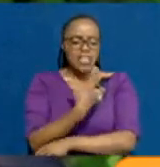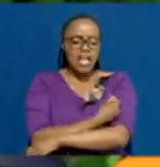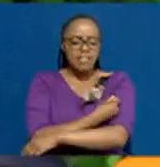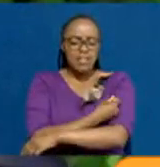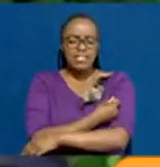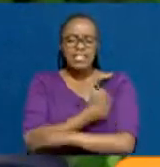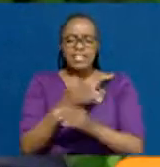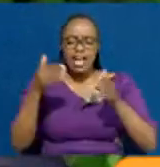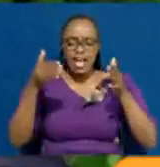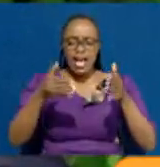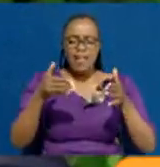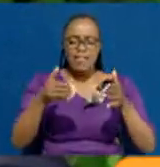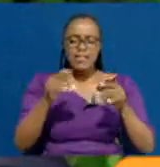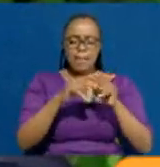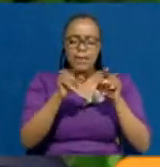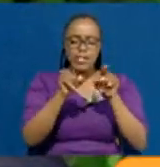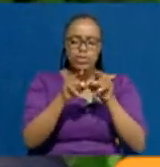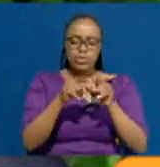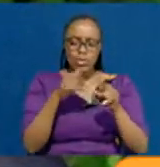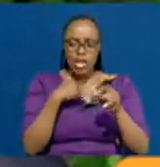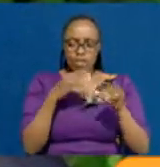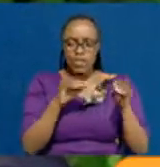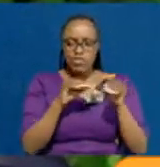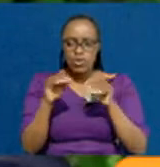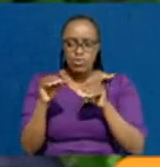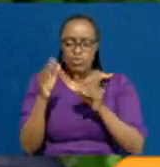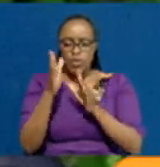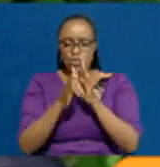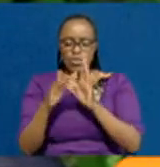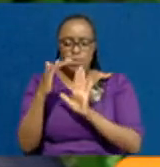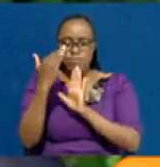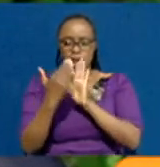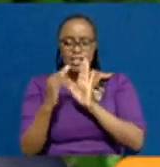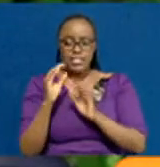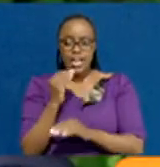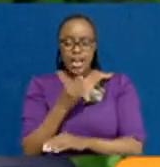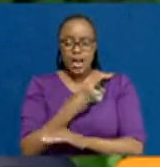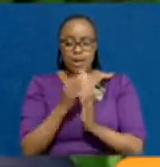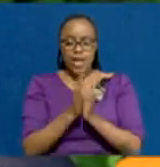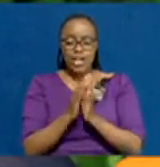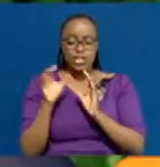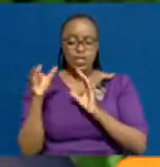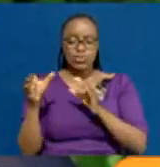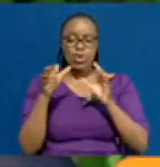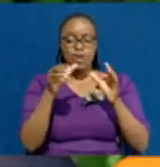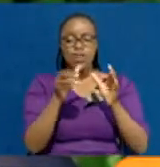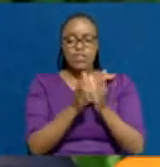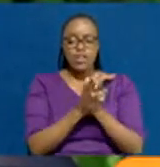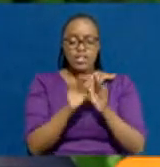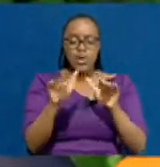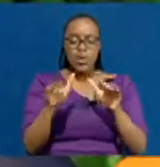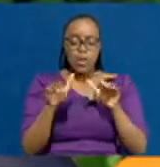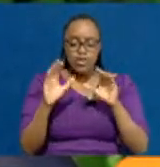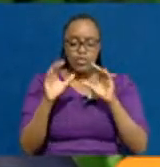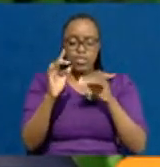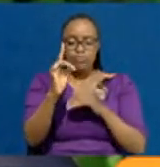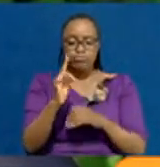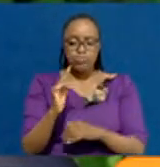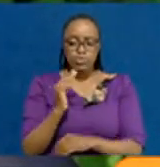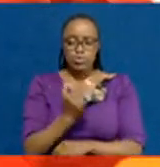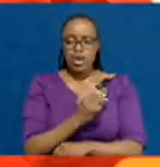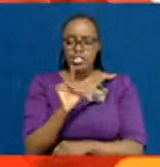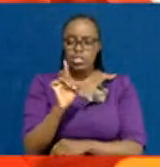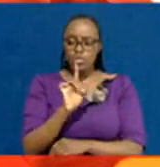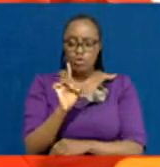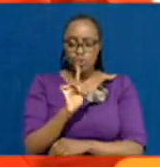available, but we still have to do last mile approach, where we go to the communities and rather than wait for the communities to come to us. Okay. And